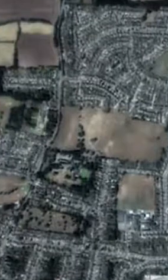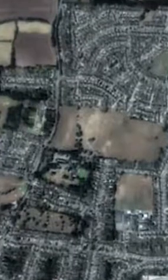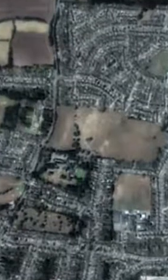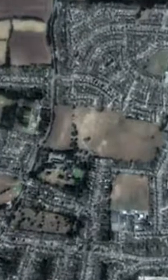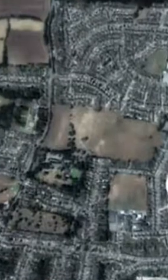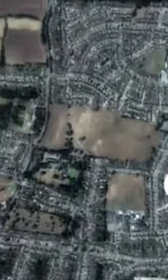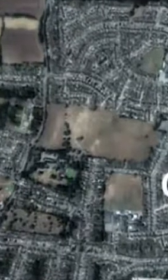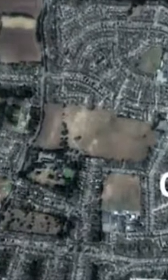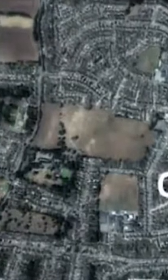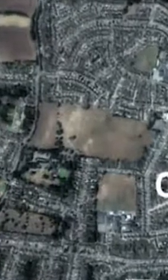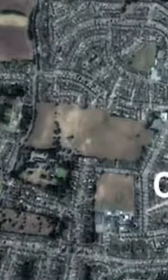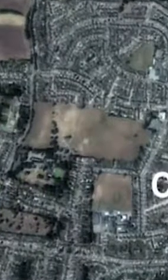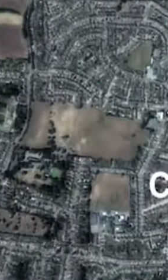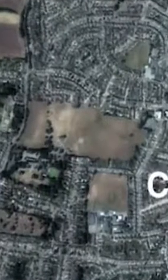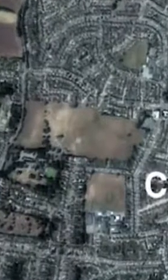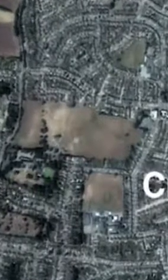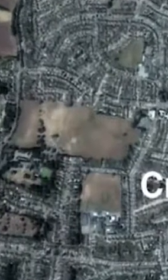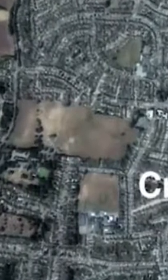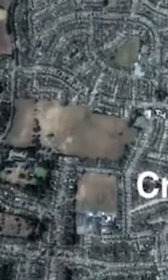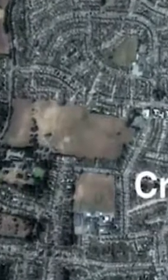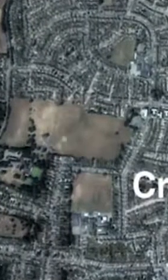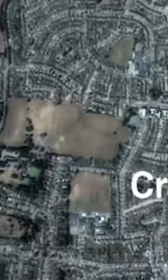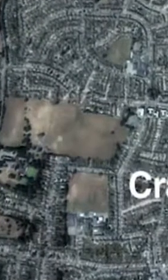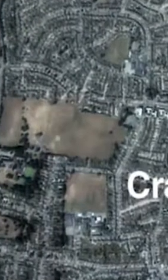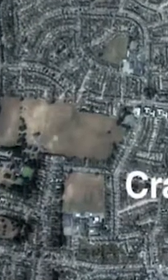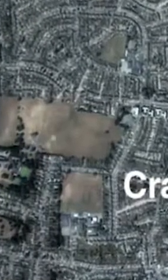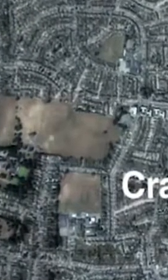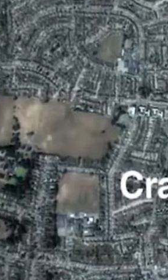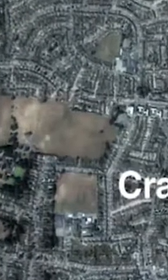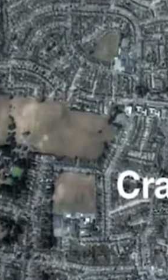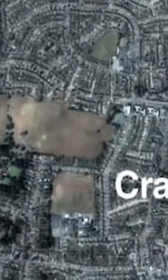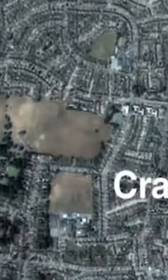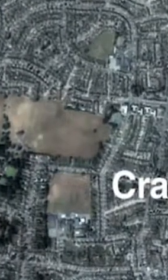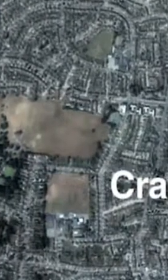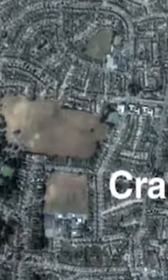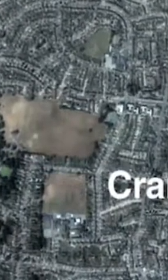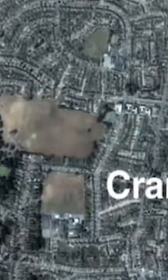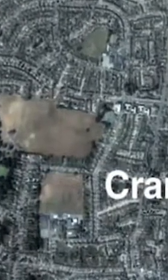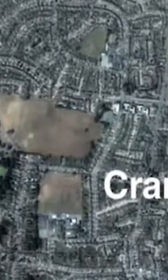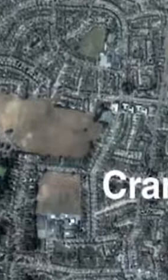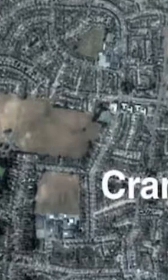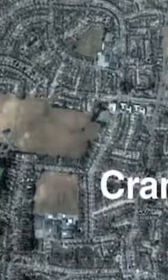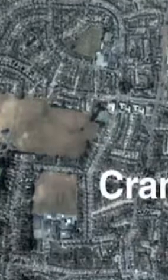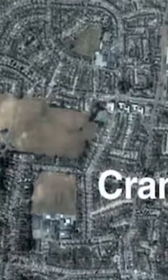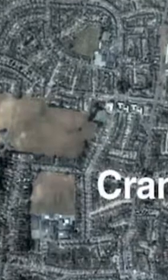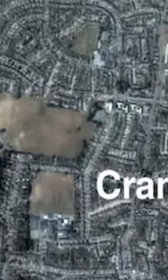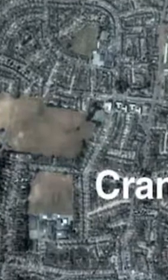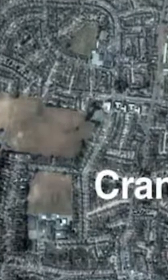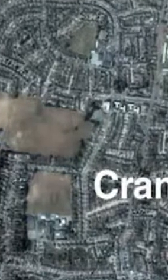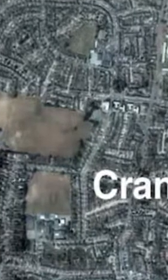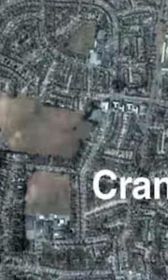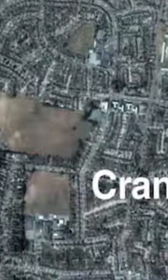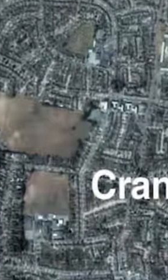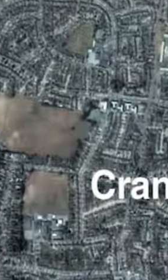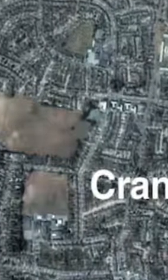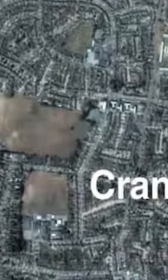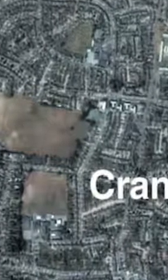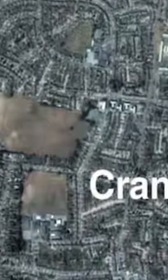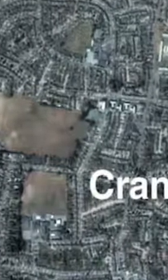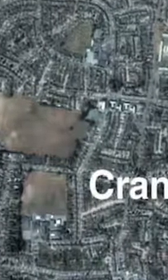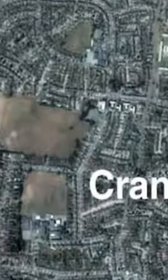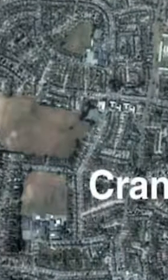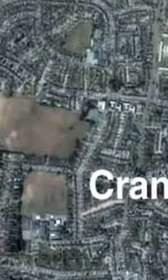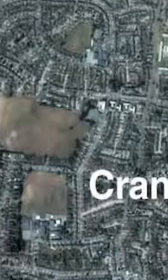of the B186 North Road, some above and below ground multi-utilities would need to be diverted to facilitate the